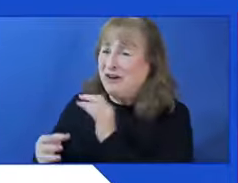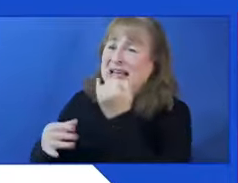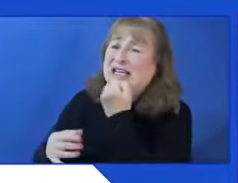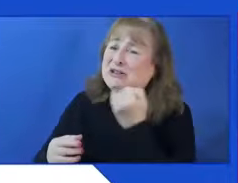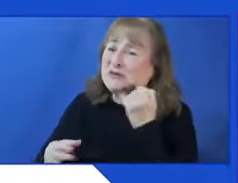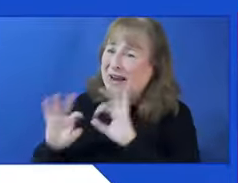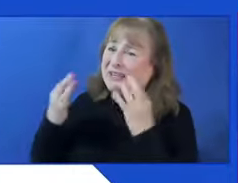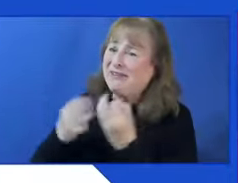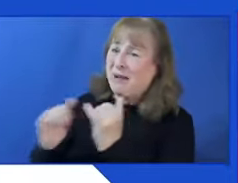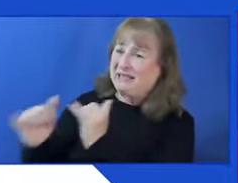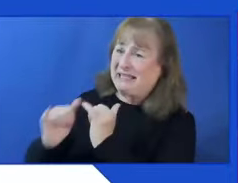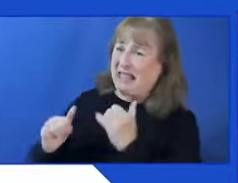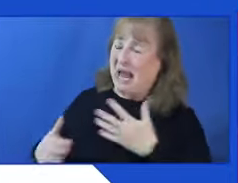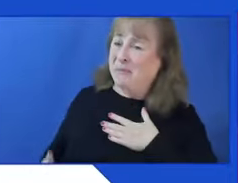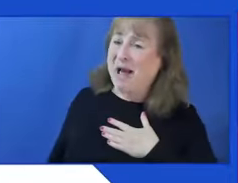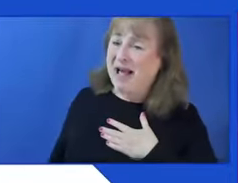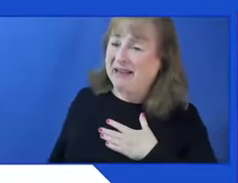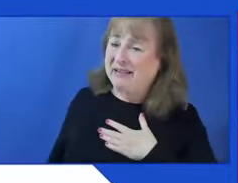like mine.